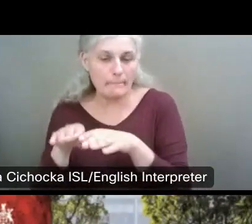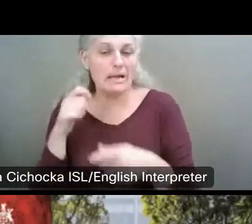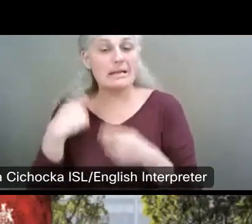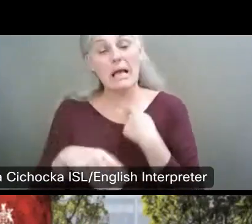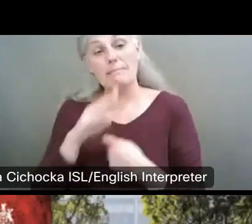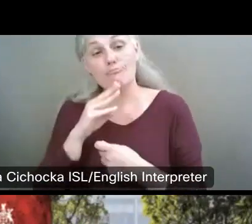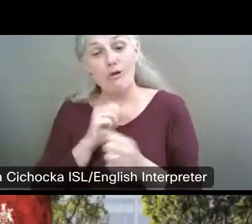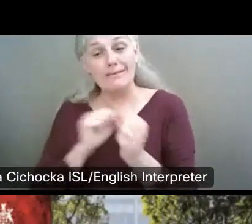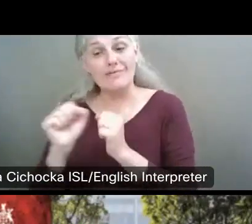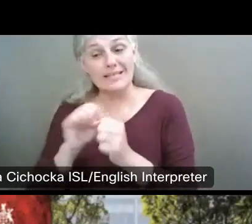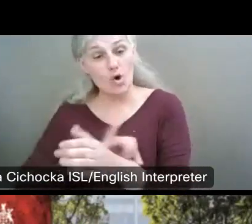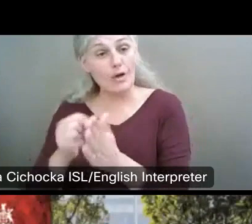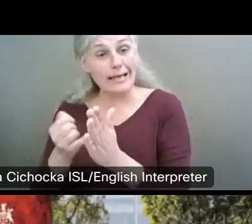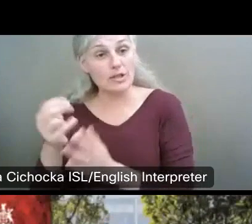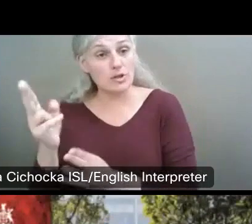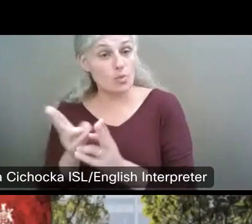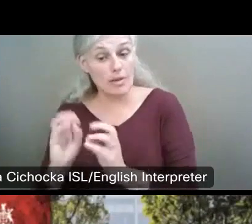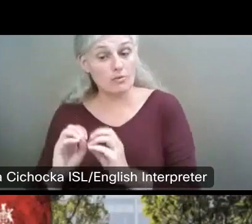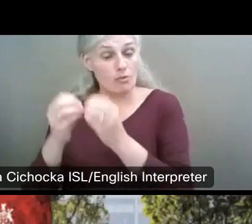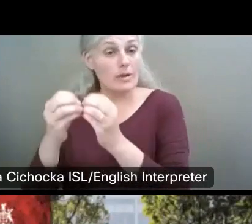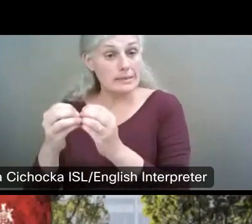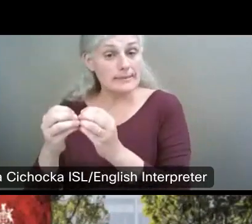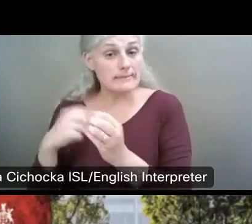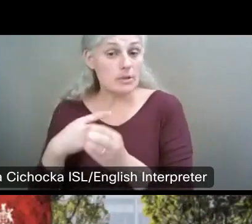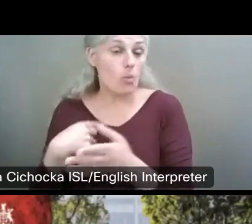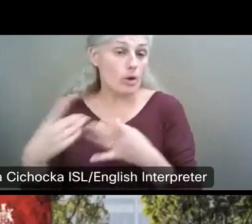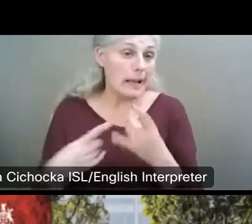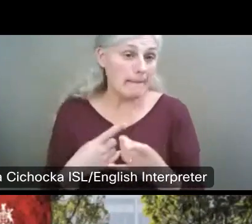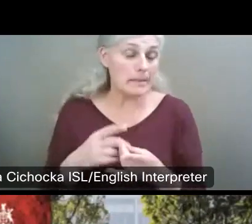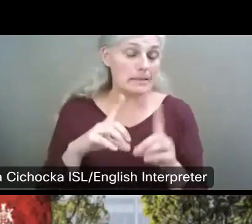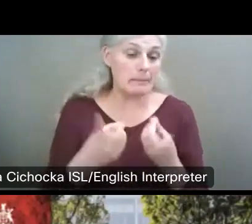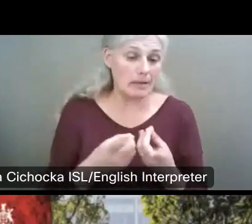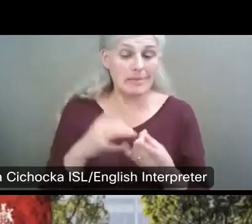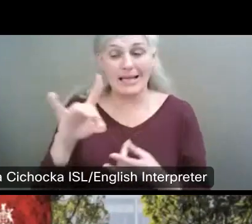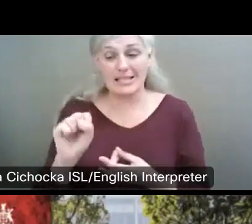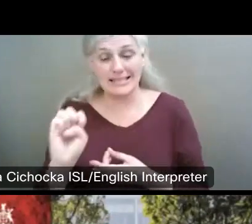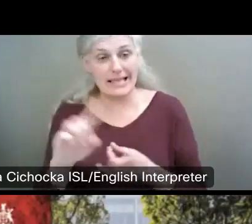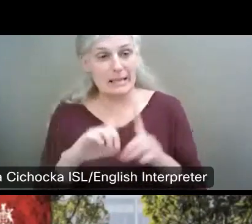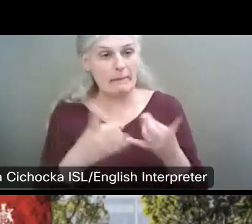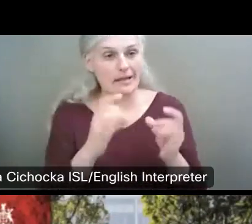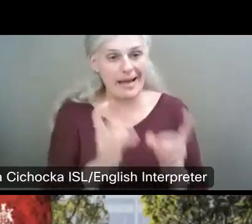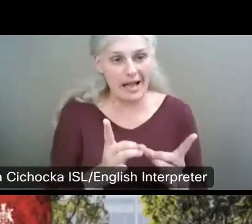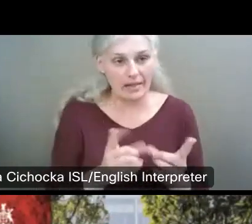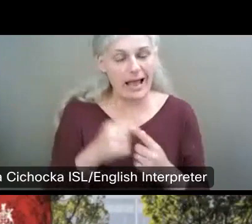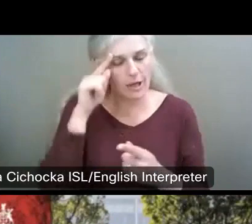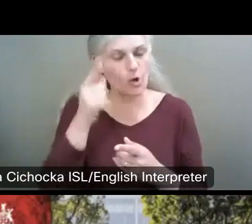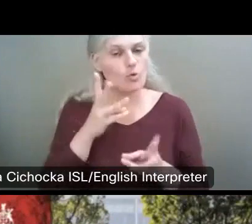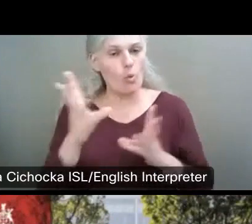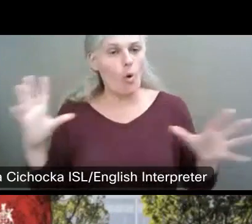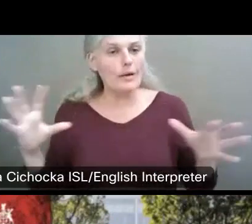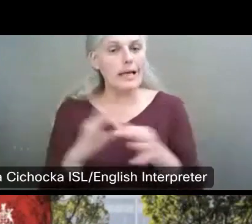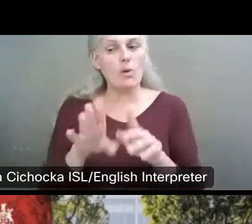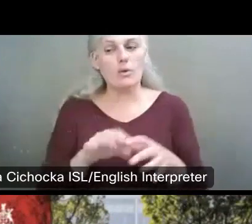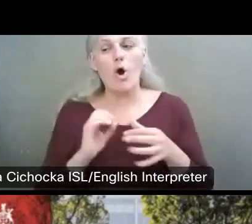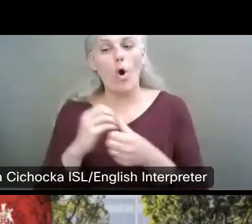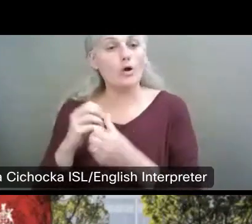that. I can only speak to what's happening with the HSE department and regulators at the moment, but I know that all of them are working with the private